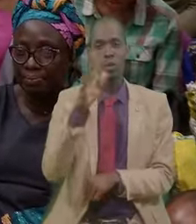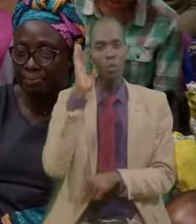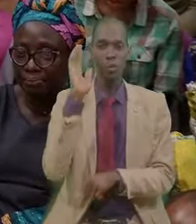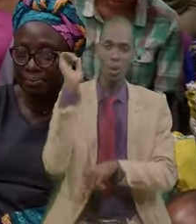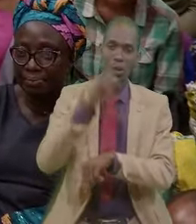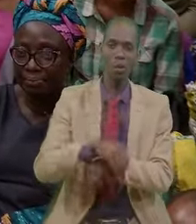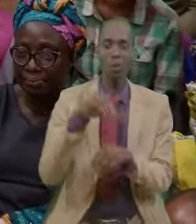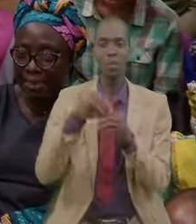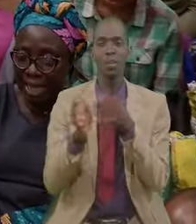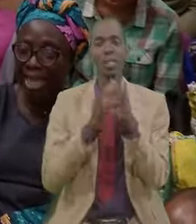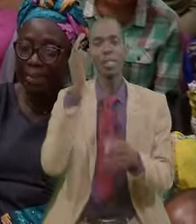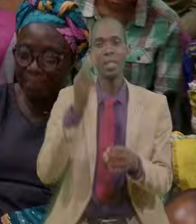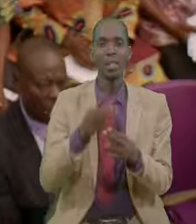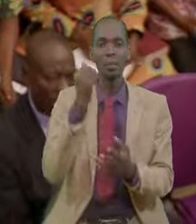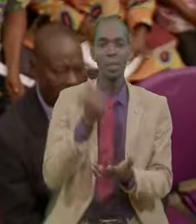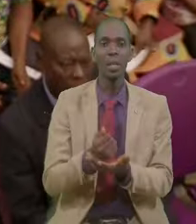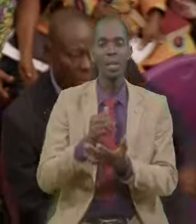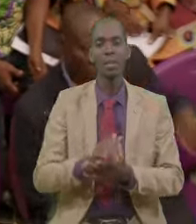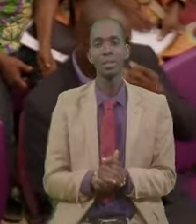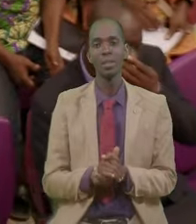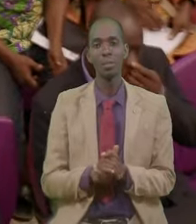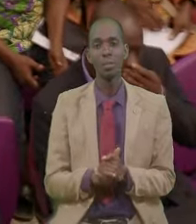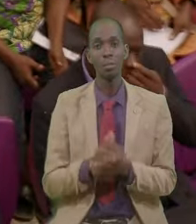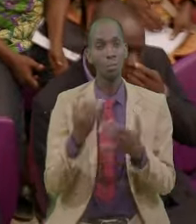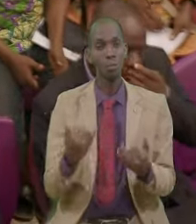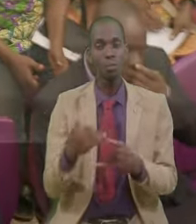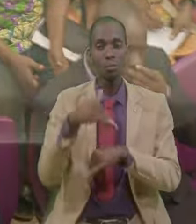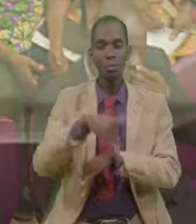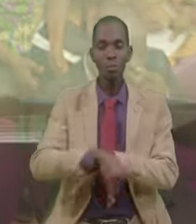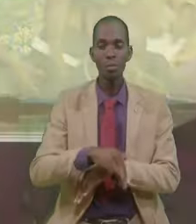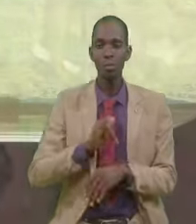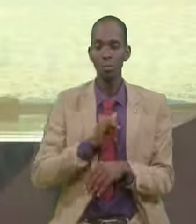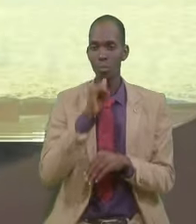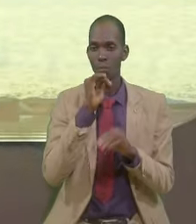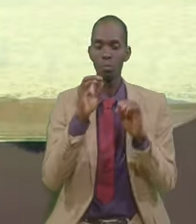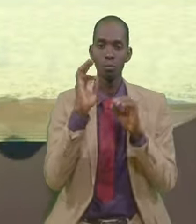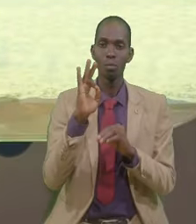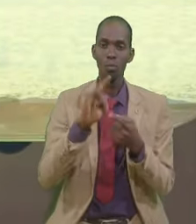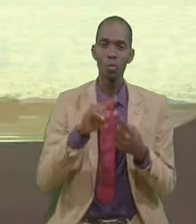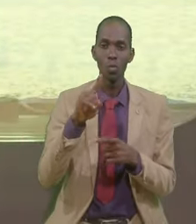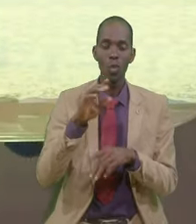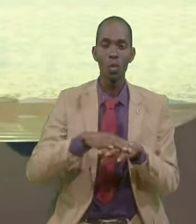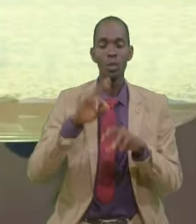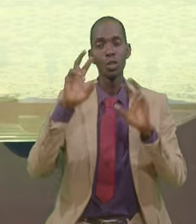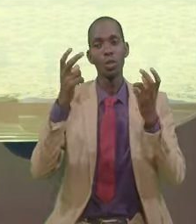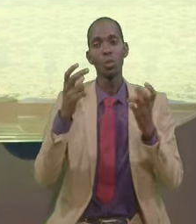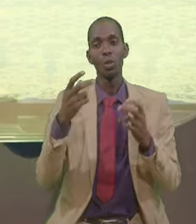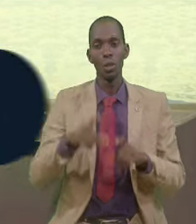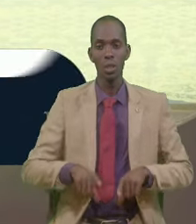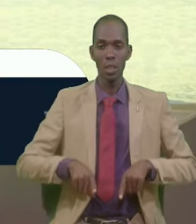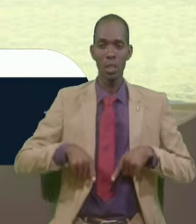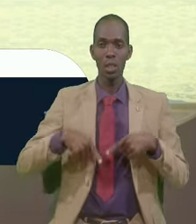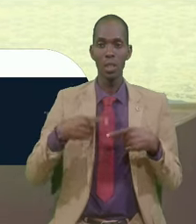and conquer in Jesus' name. Tonight, I'm talking to you on living by the might of